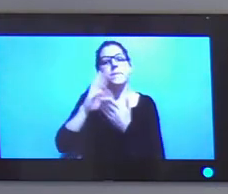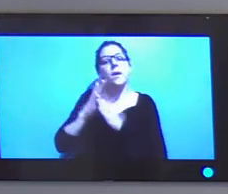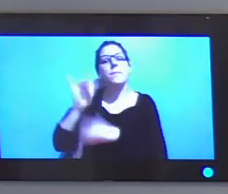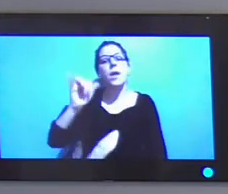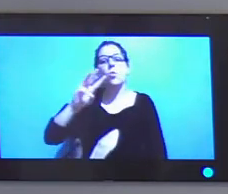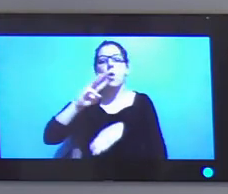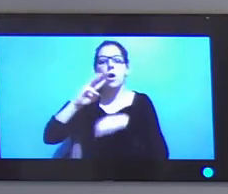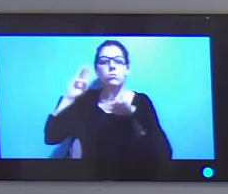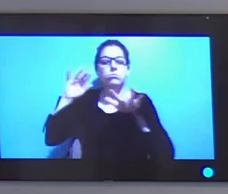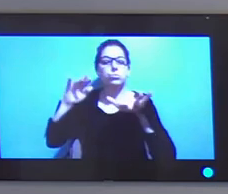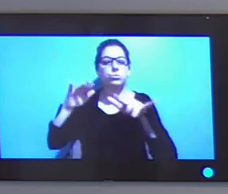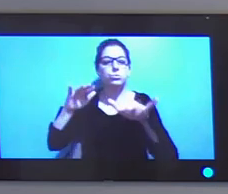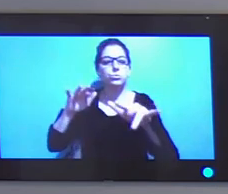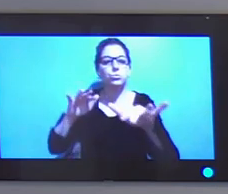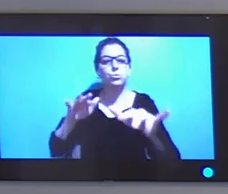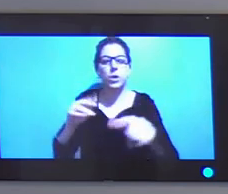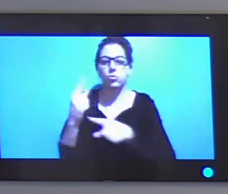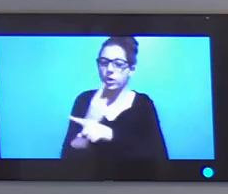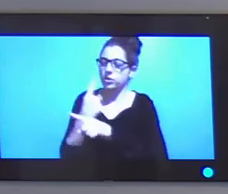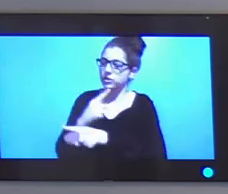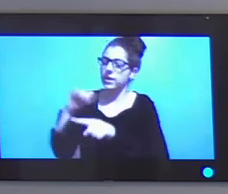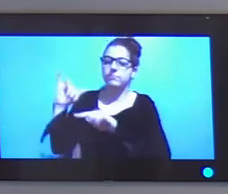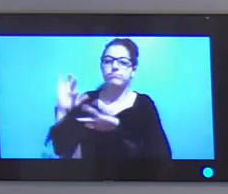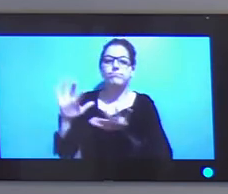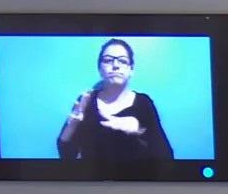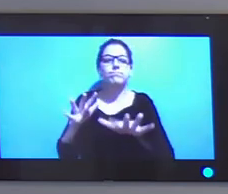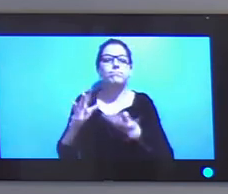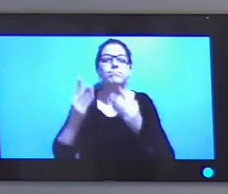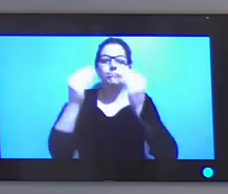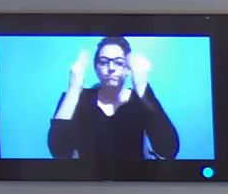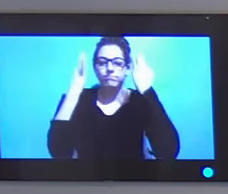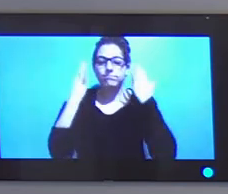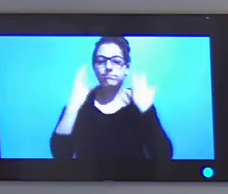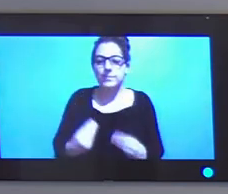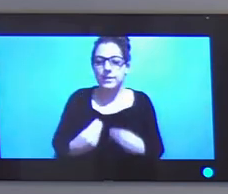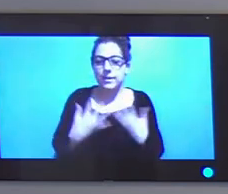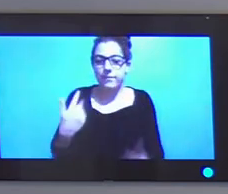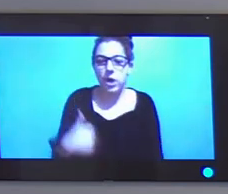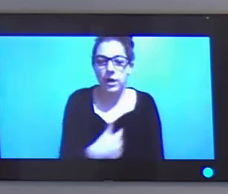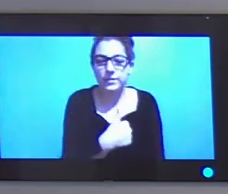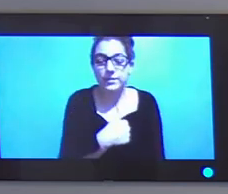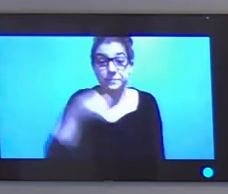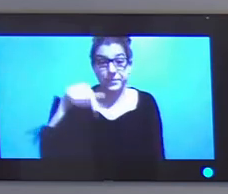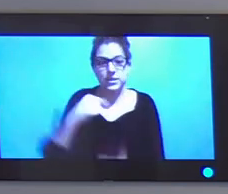like an ever-flowing stream. This is the Gospel of the Lord.